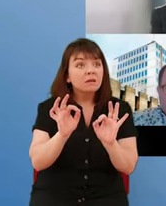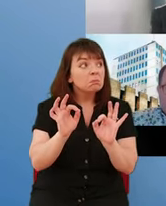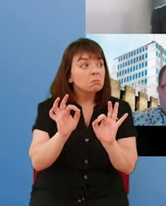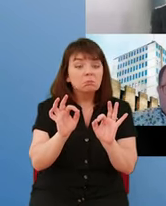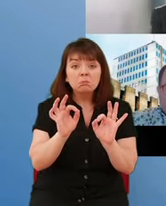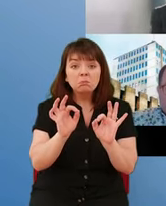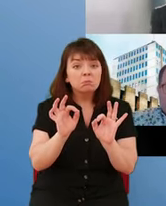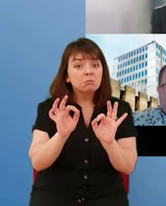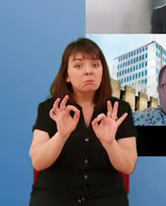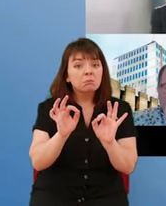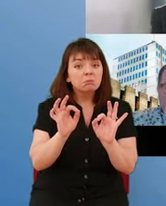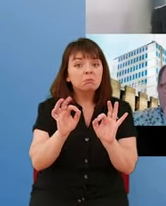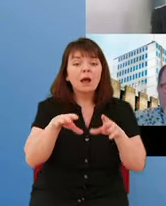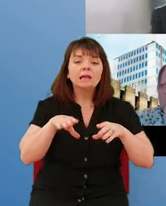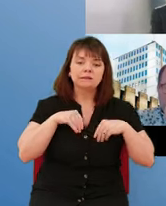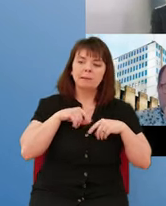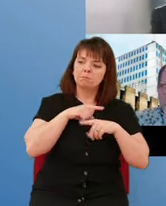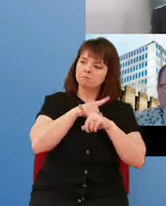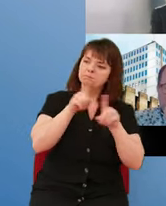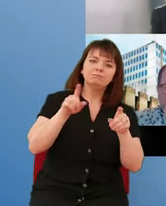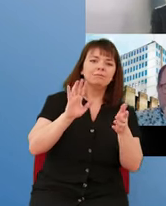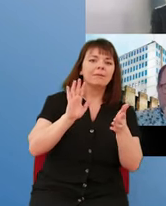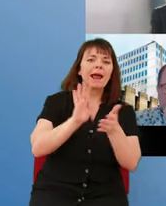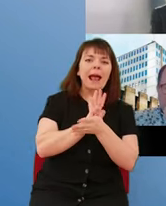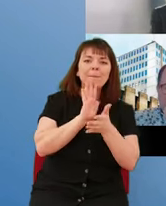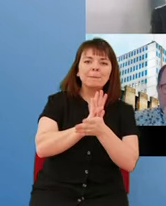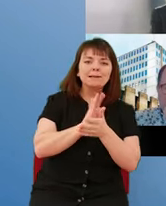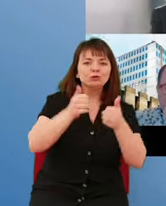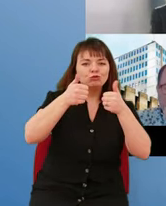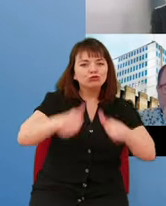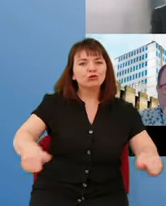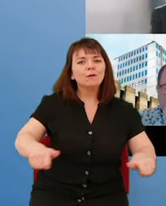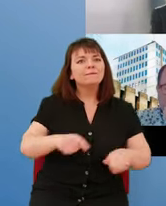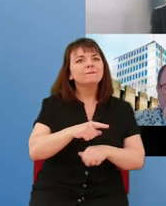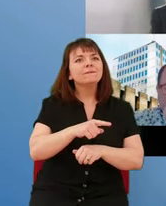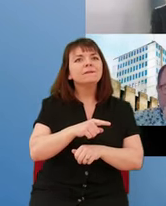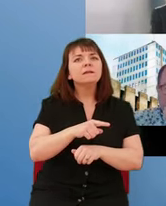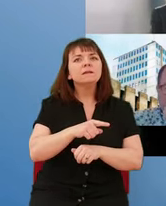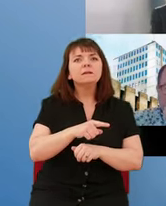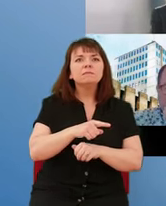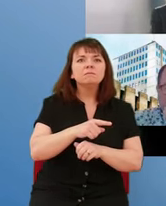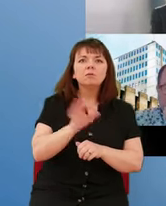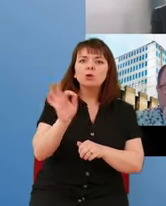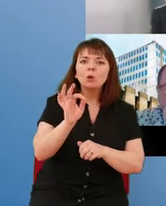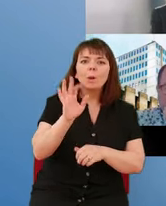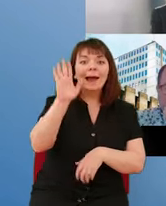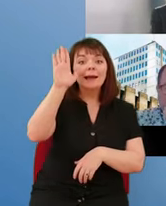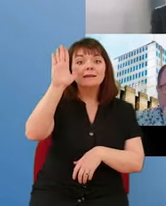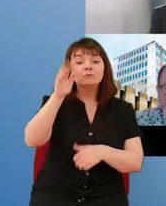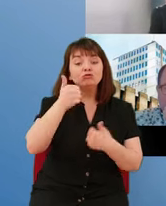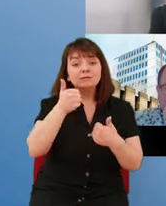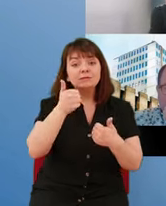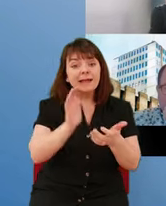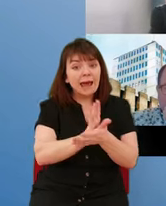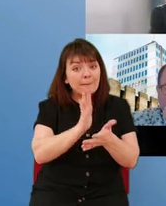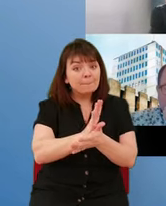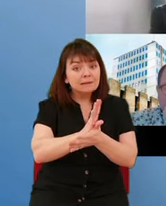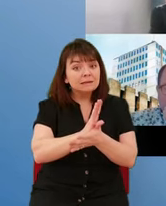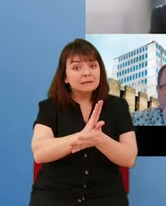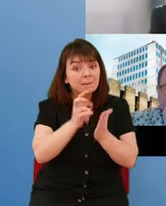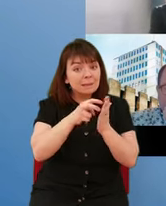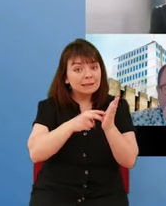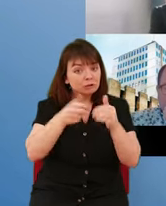Don't see any hands, so we're happy for the minutes to be approved and signed, and